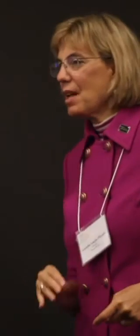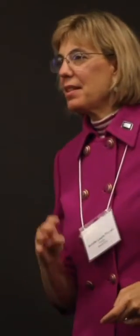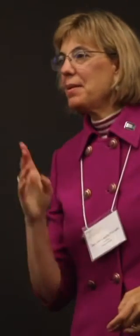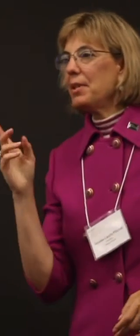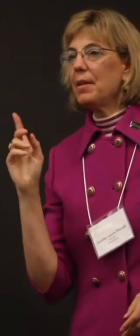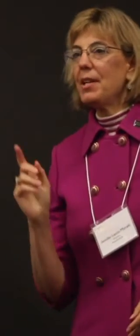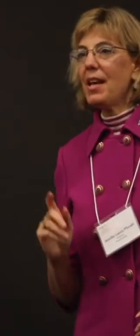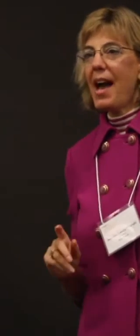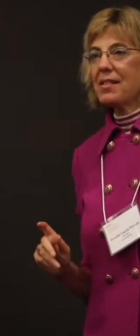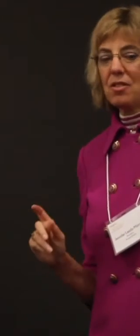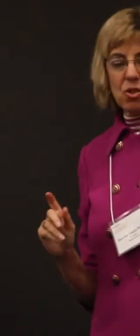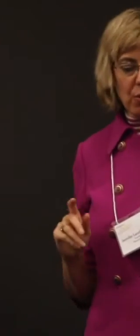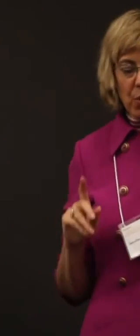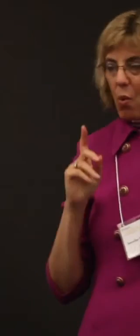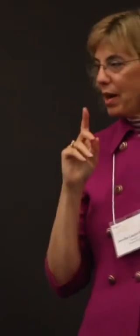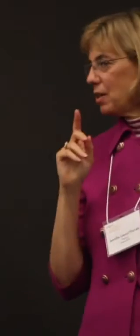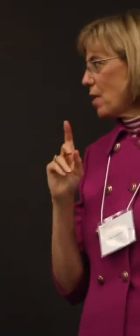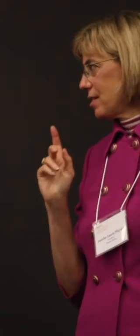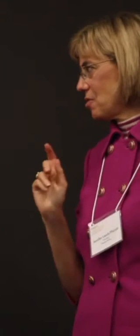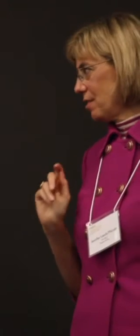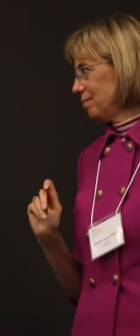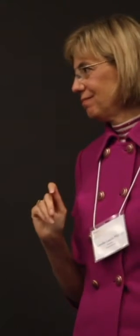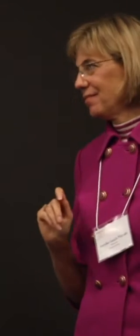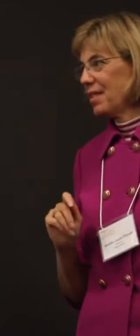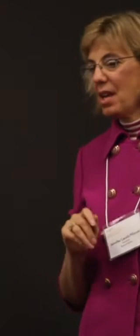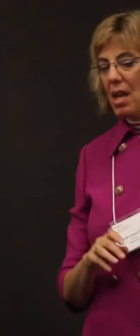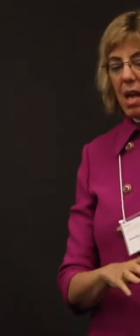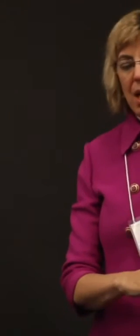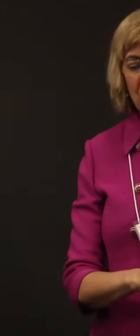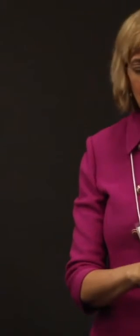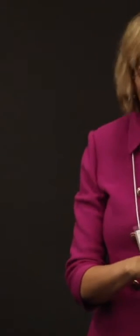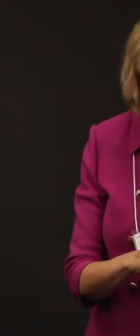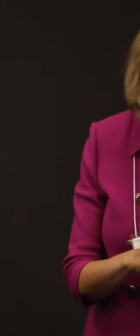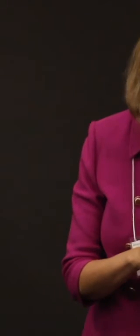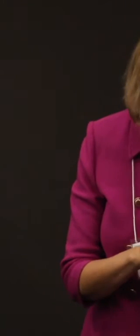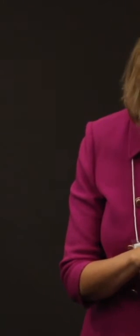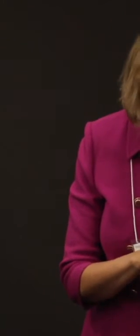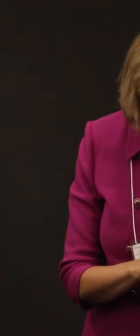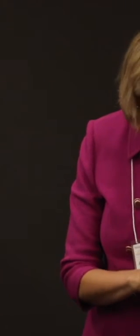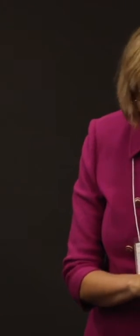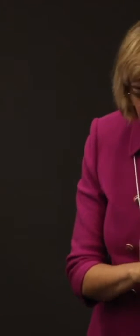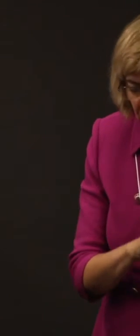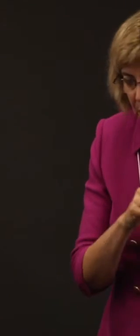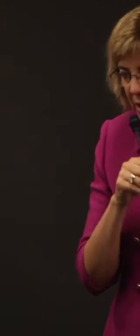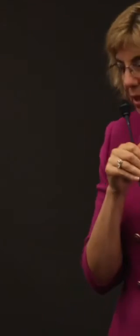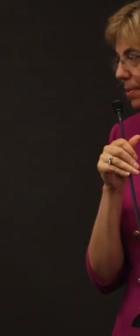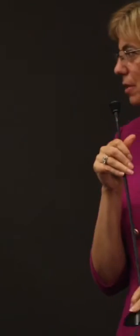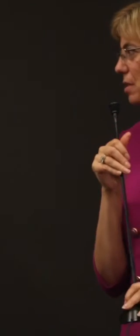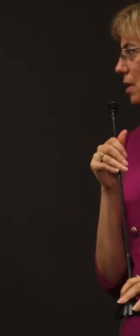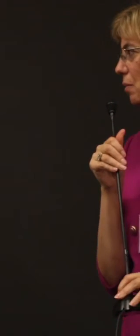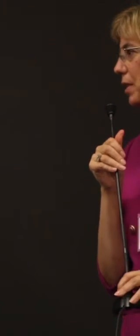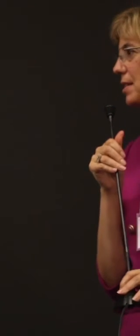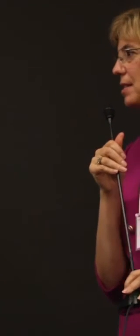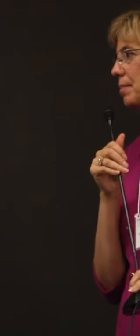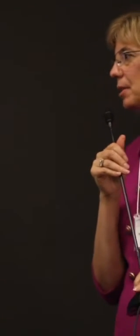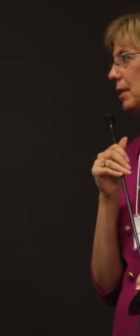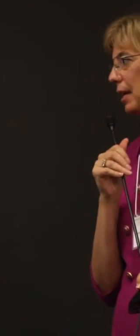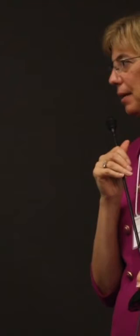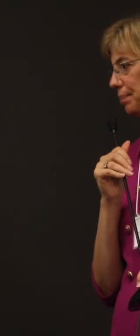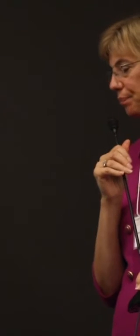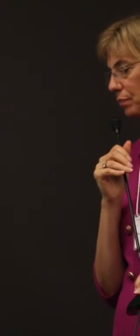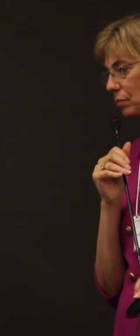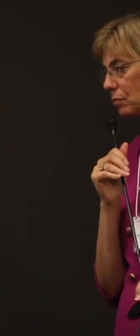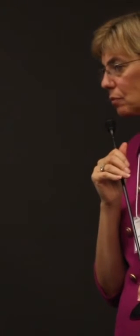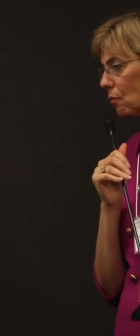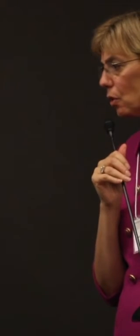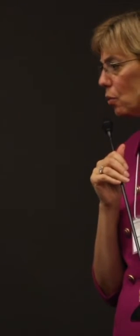Let me ask Judy one question. And If you were a young person with a